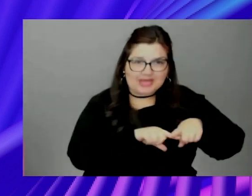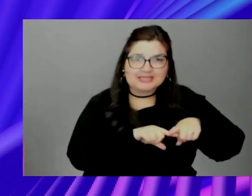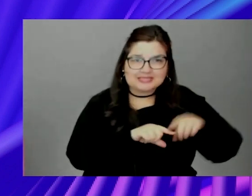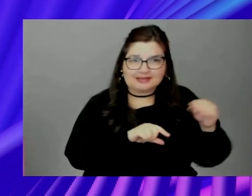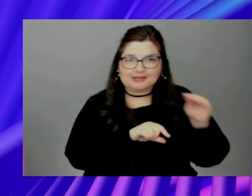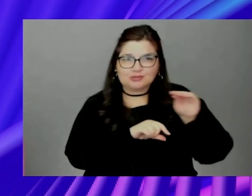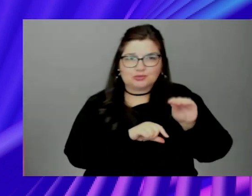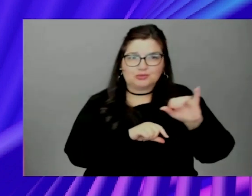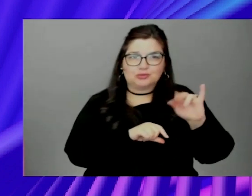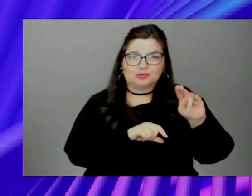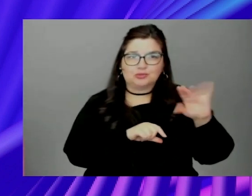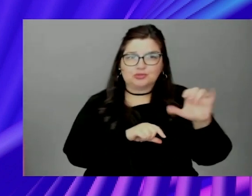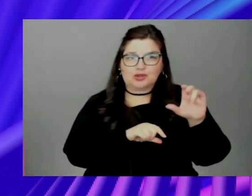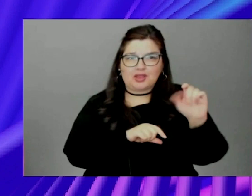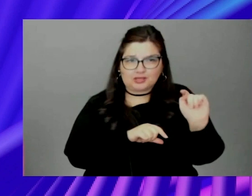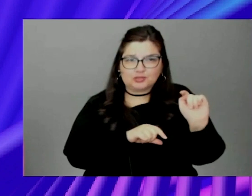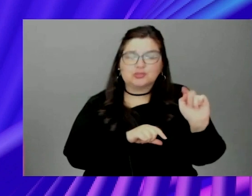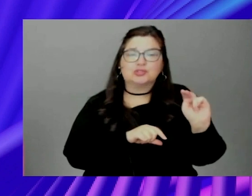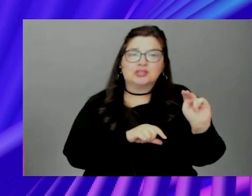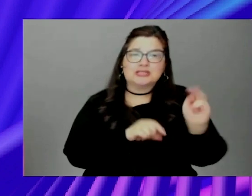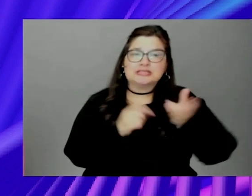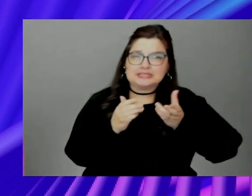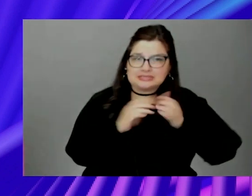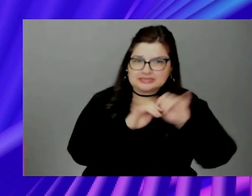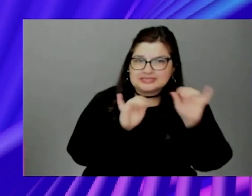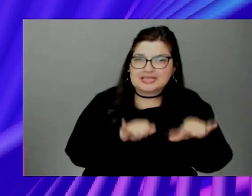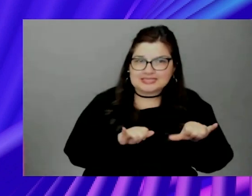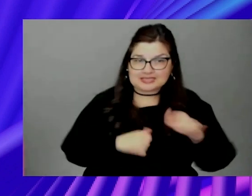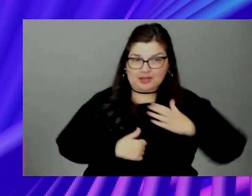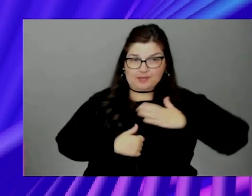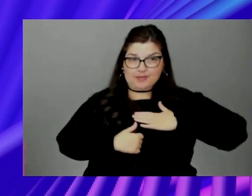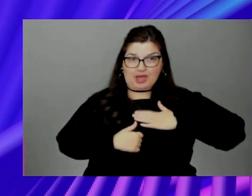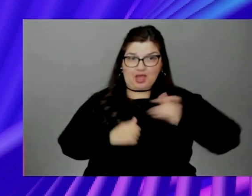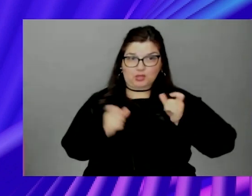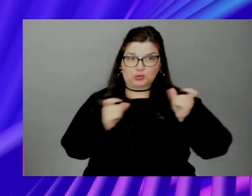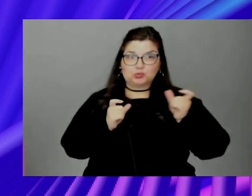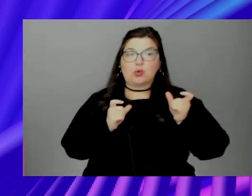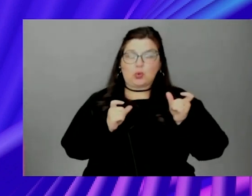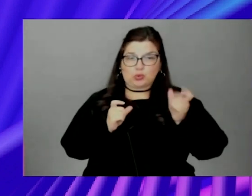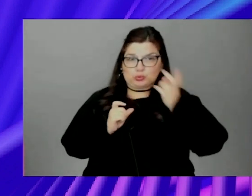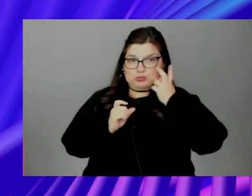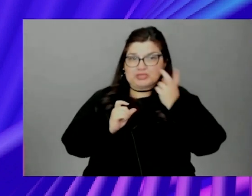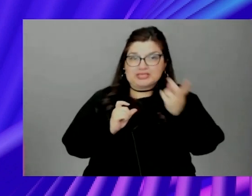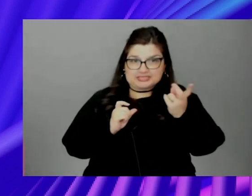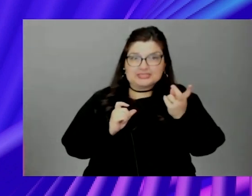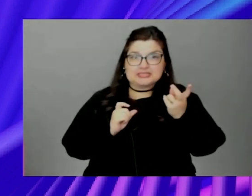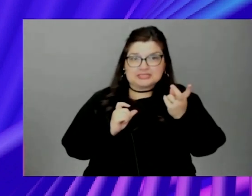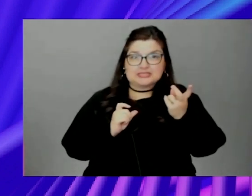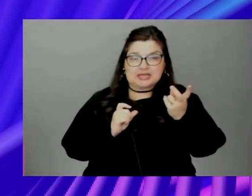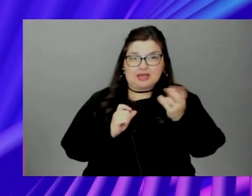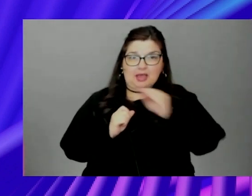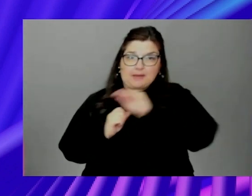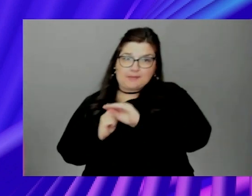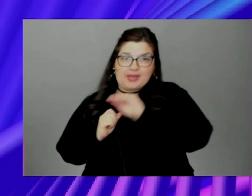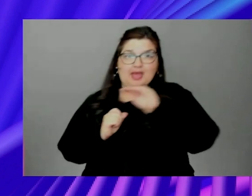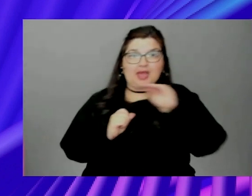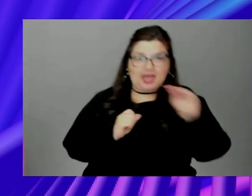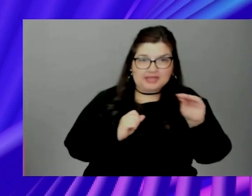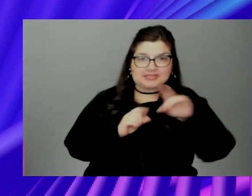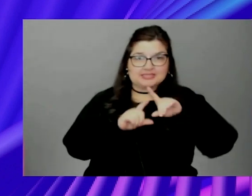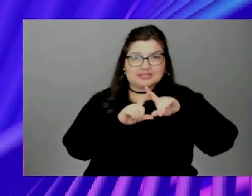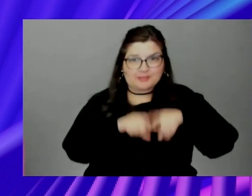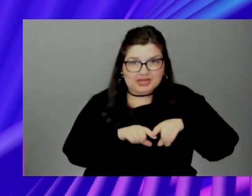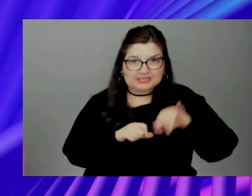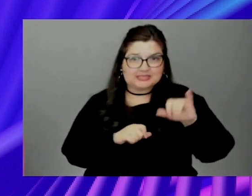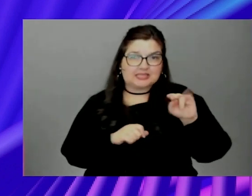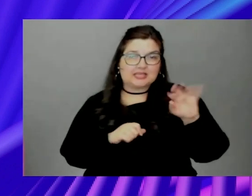And then in my controller, we can see we get that passed into us via the dependency injection.